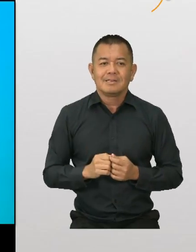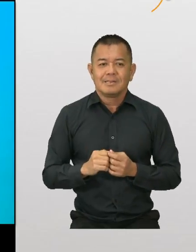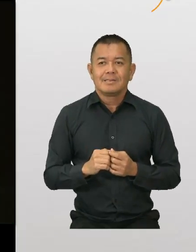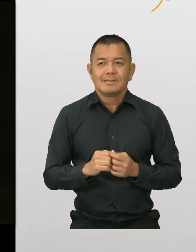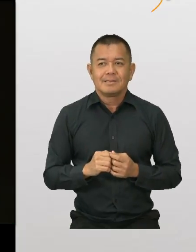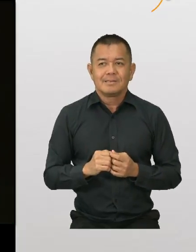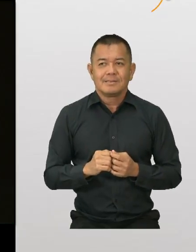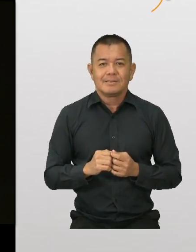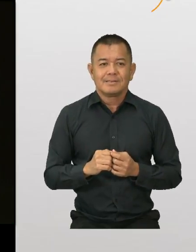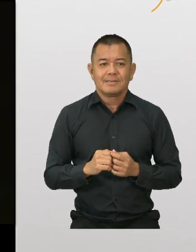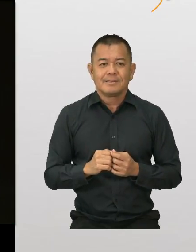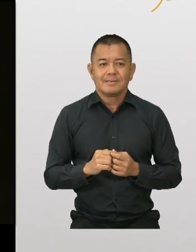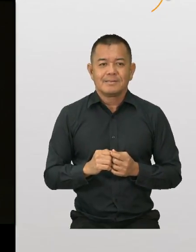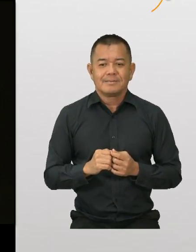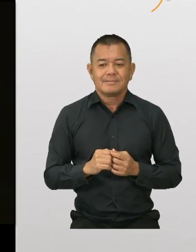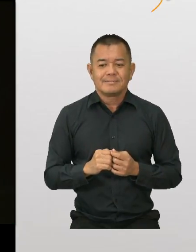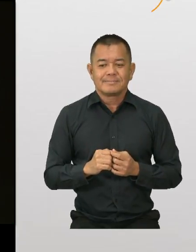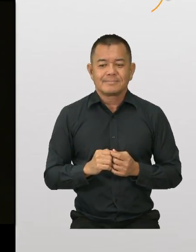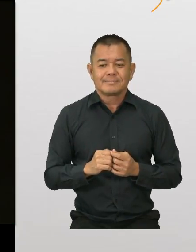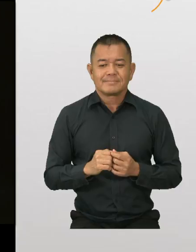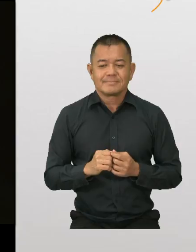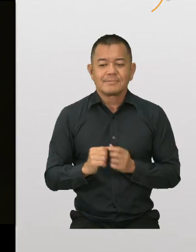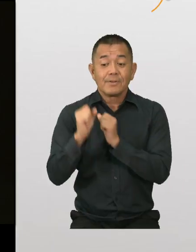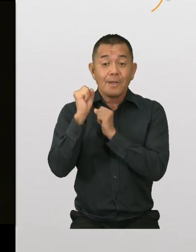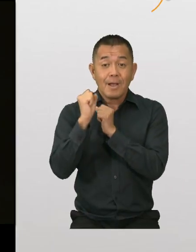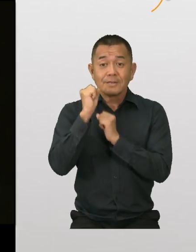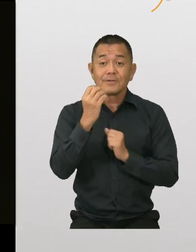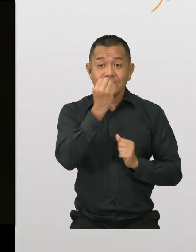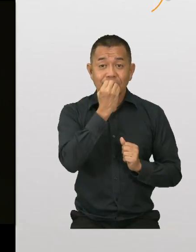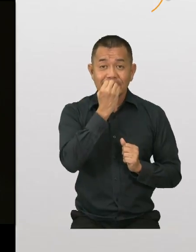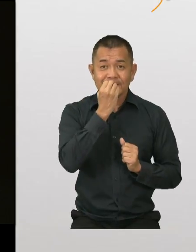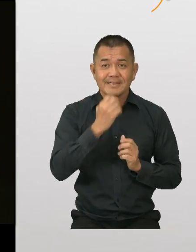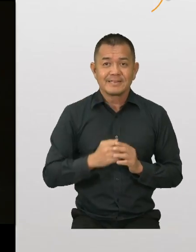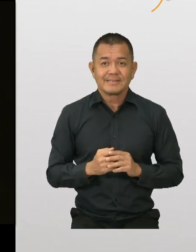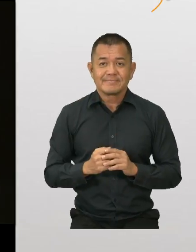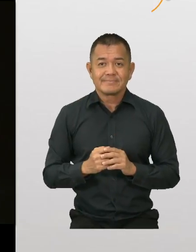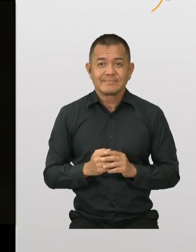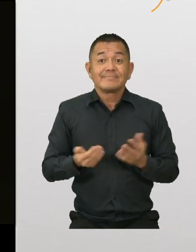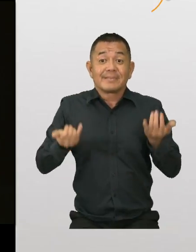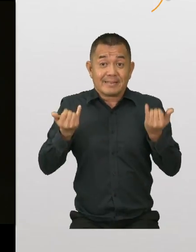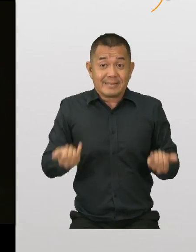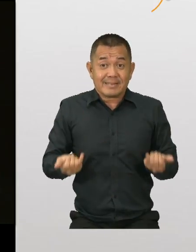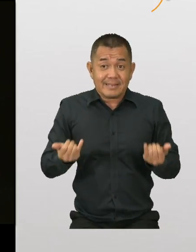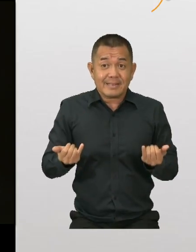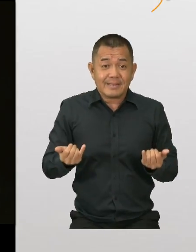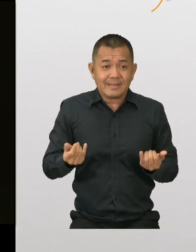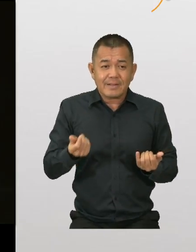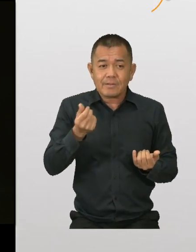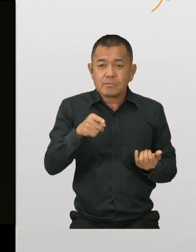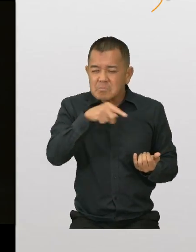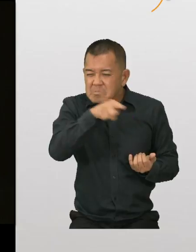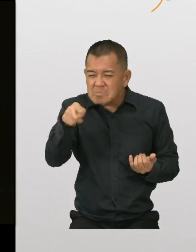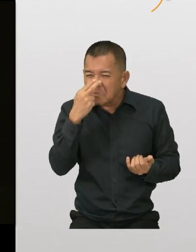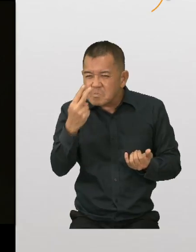is on hawkers' food. Nowadays, there are fewer families that cook at home because there are